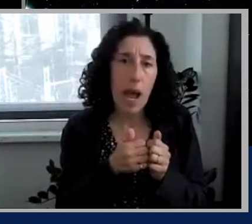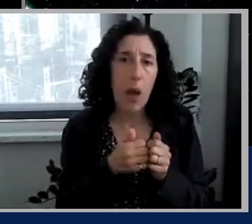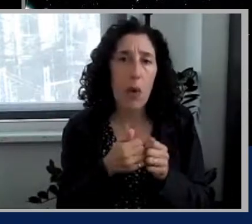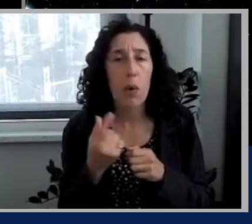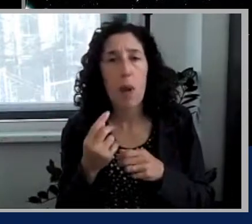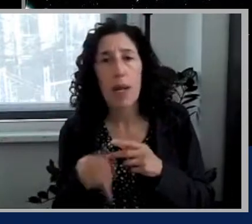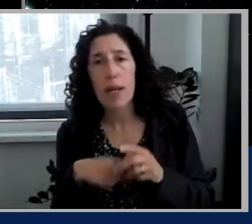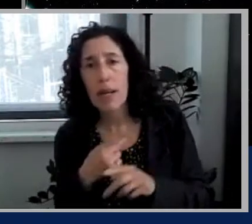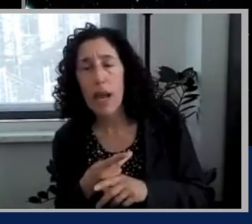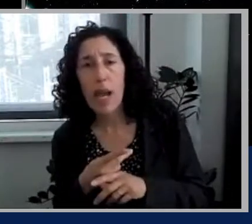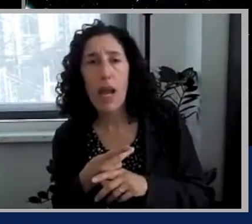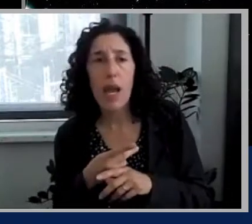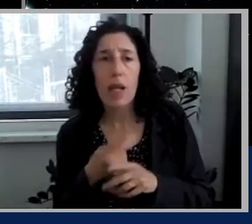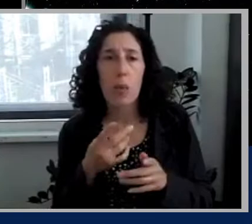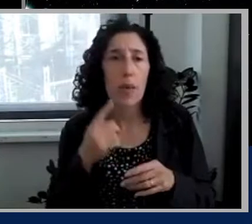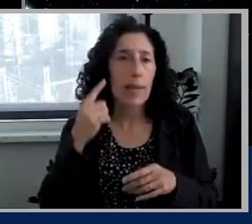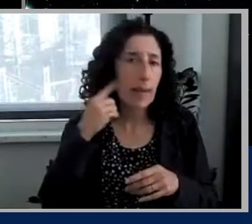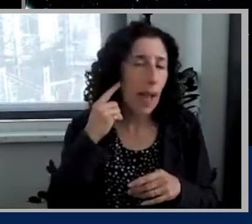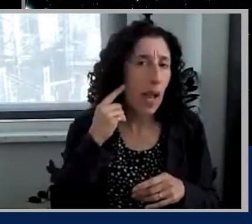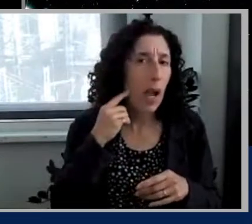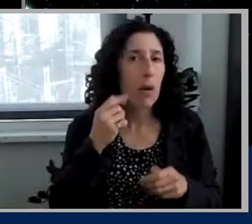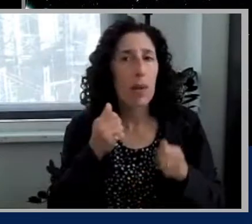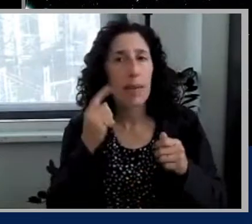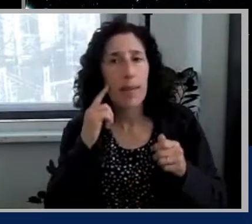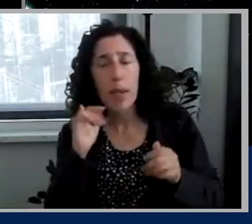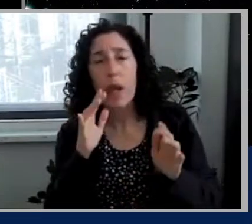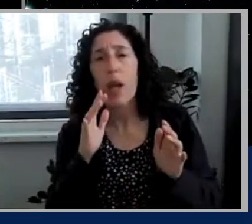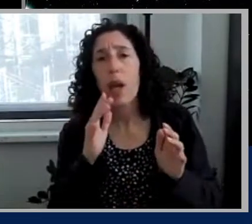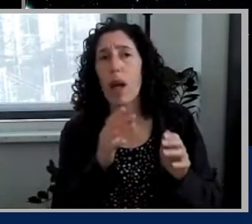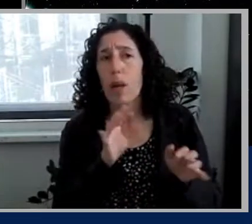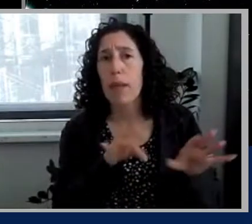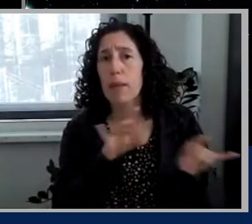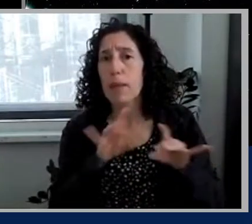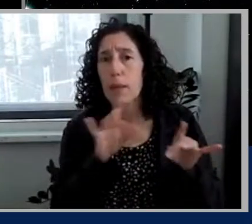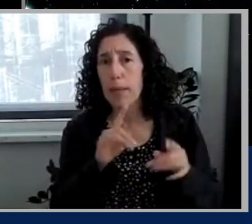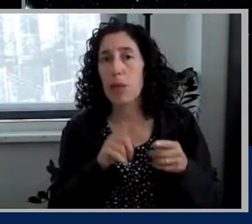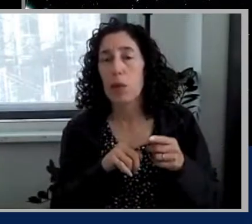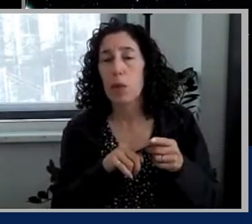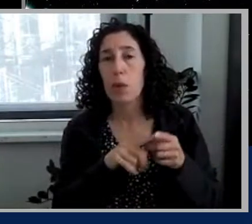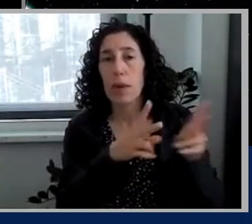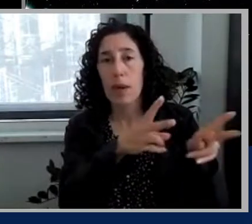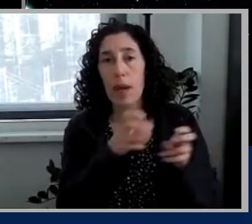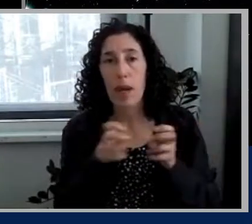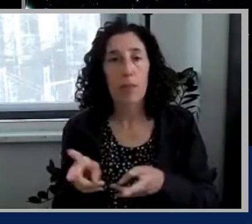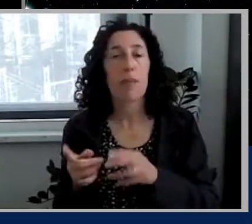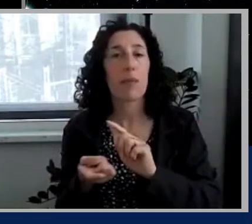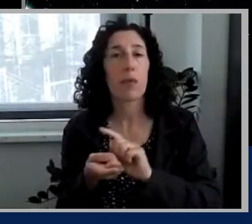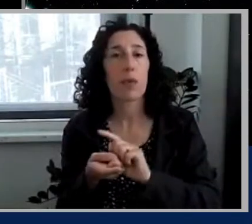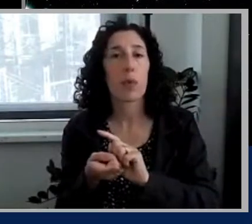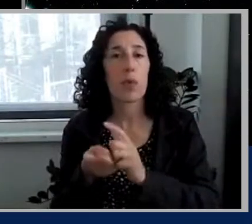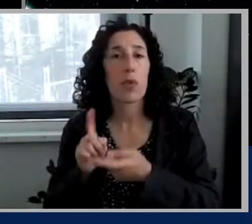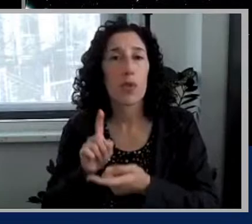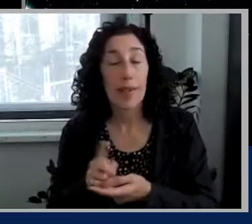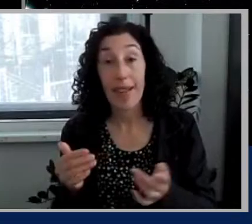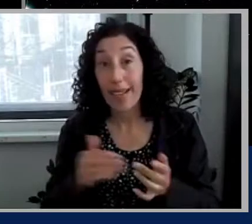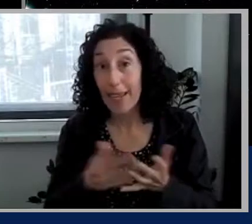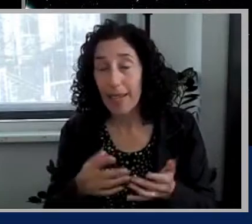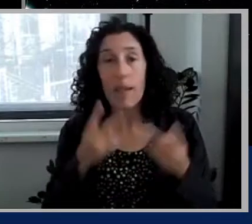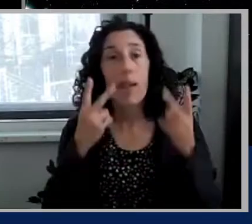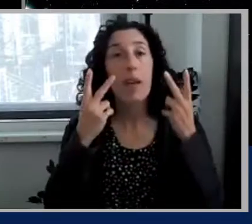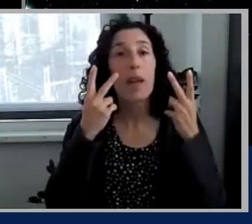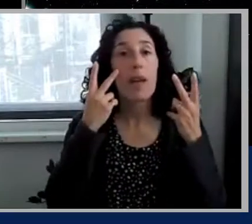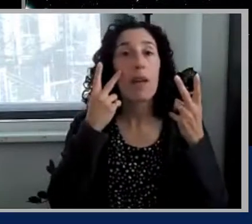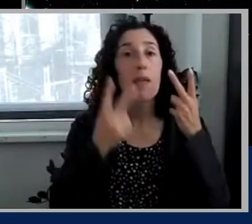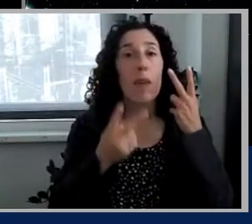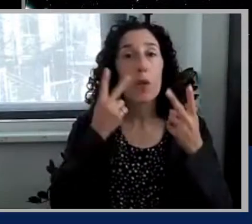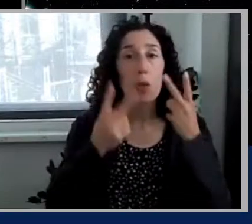images, this is data that is essentially invisible. And so whether you paint your car red or you paint